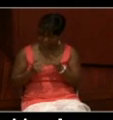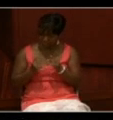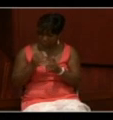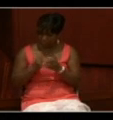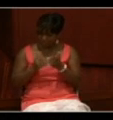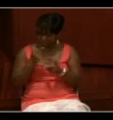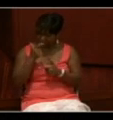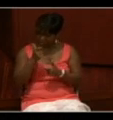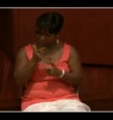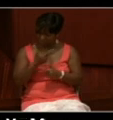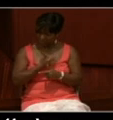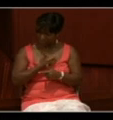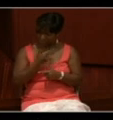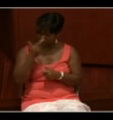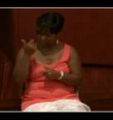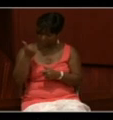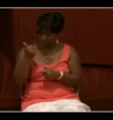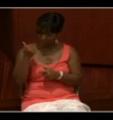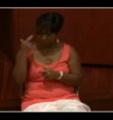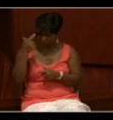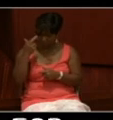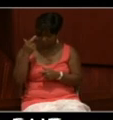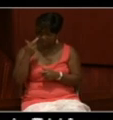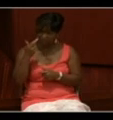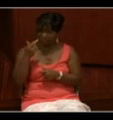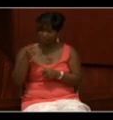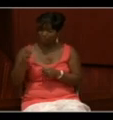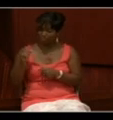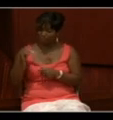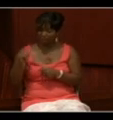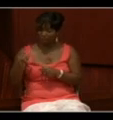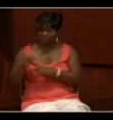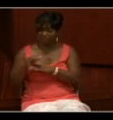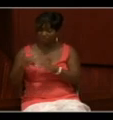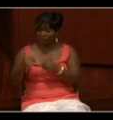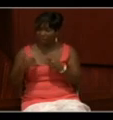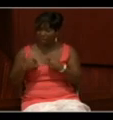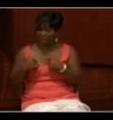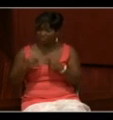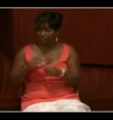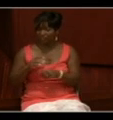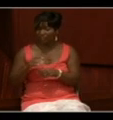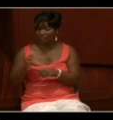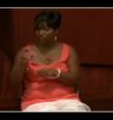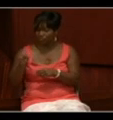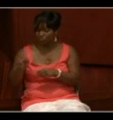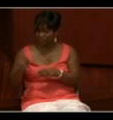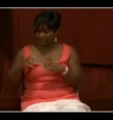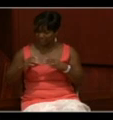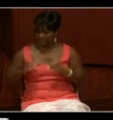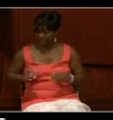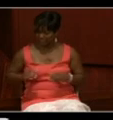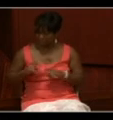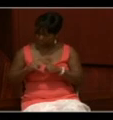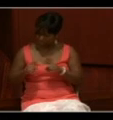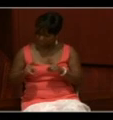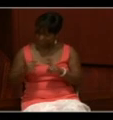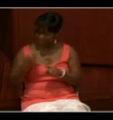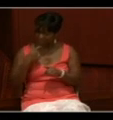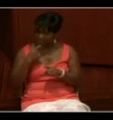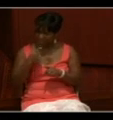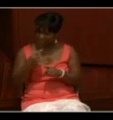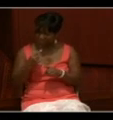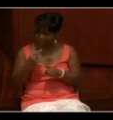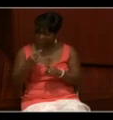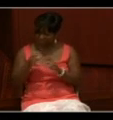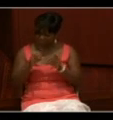to us because we know that Mary had lost her citizenship, and yet immigration officials asserted here that she